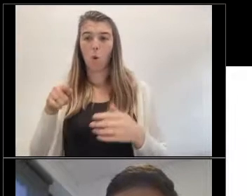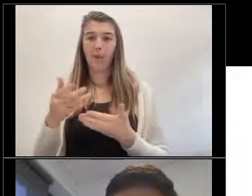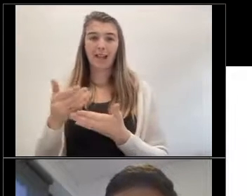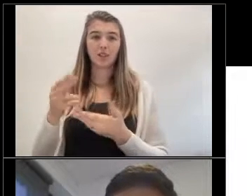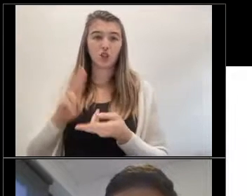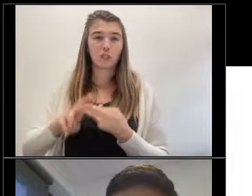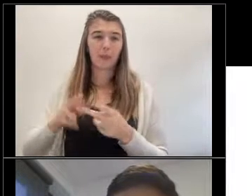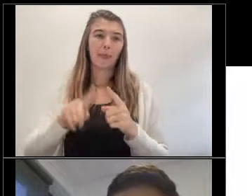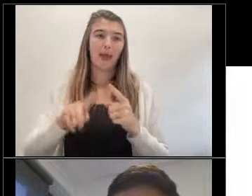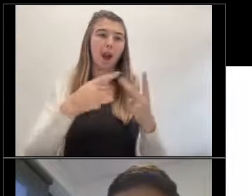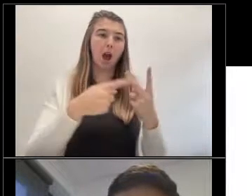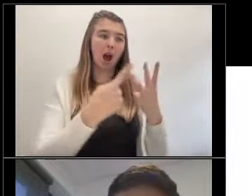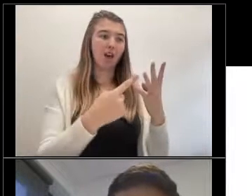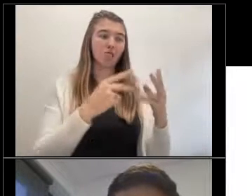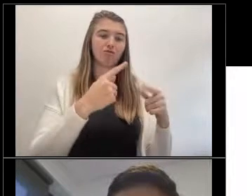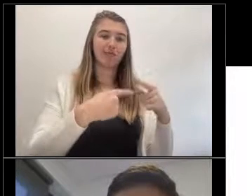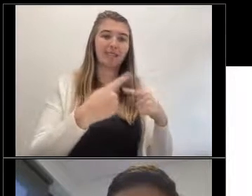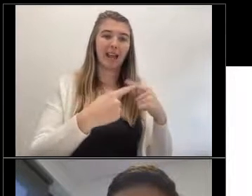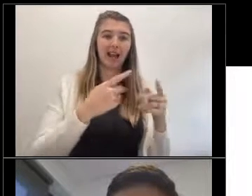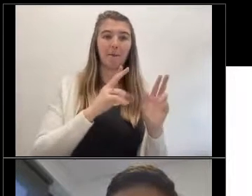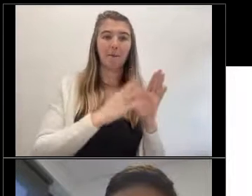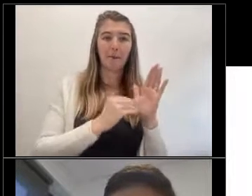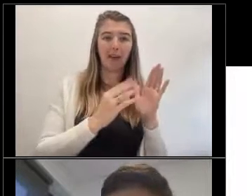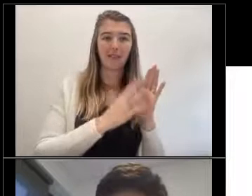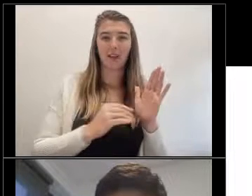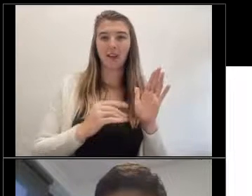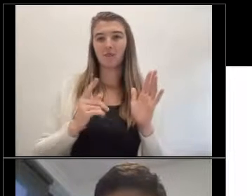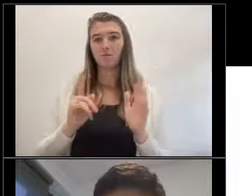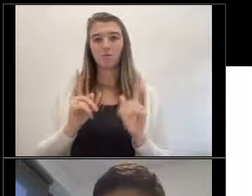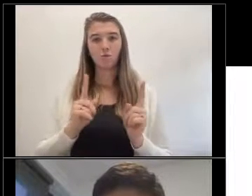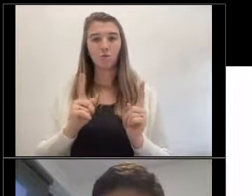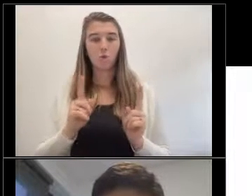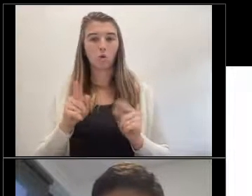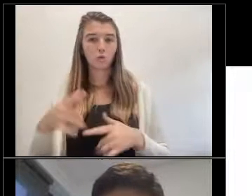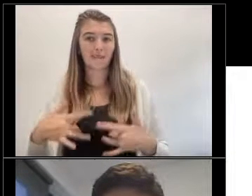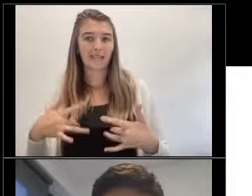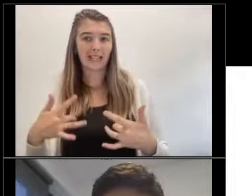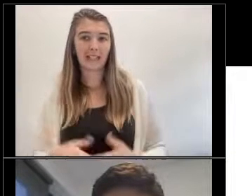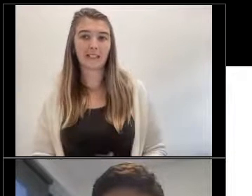Is that part of the analysis that you do on these recycling methods?